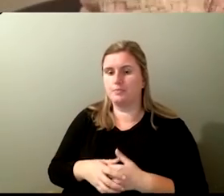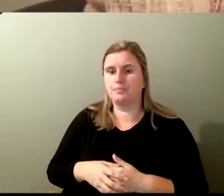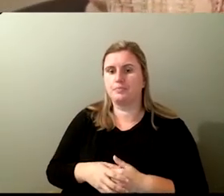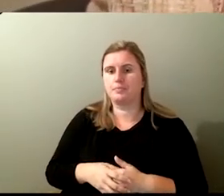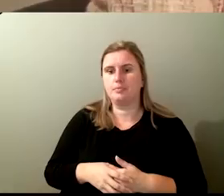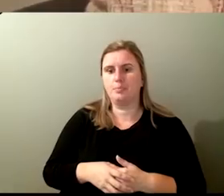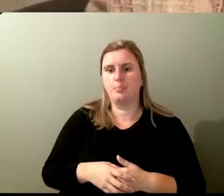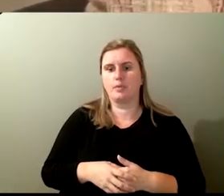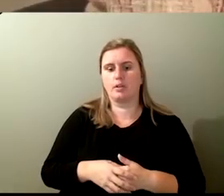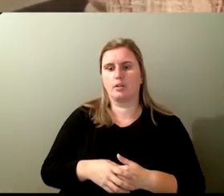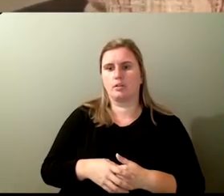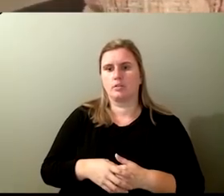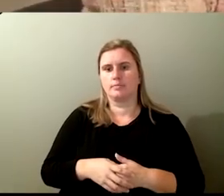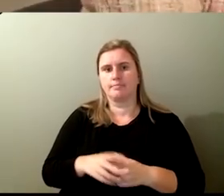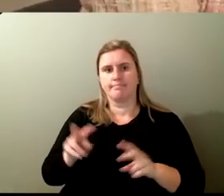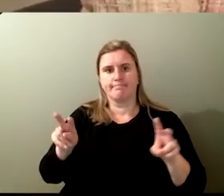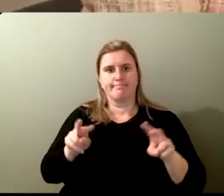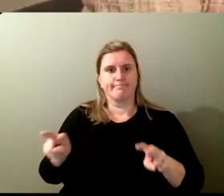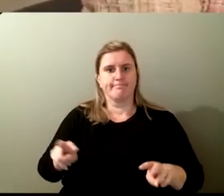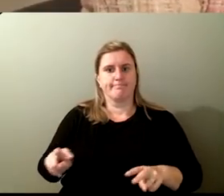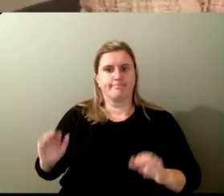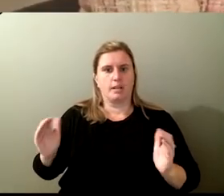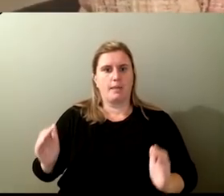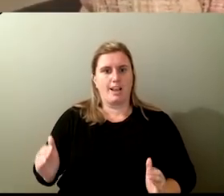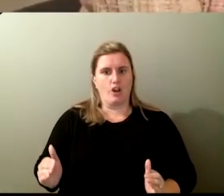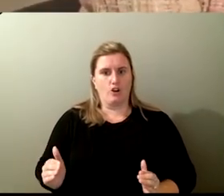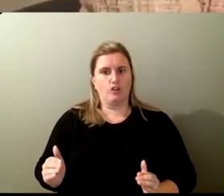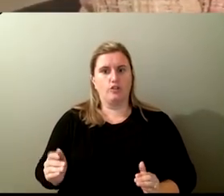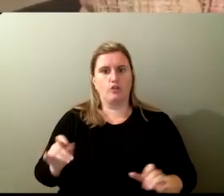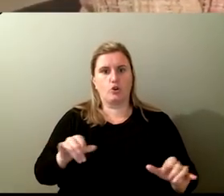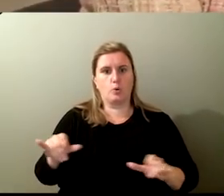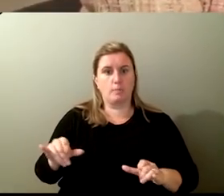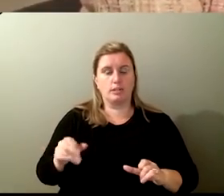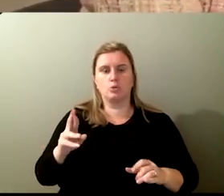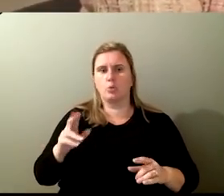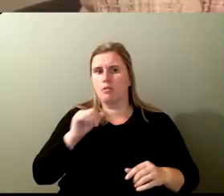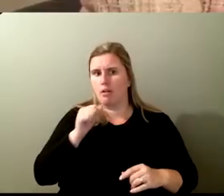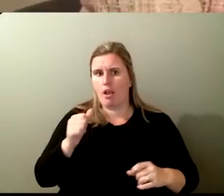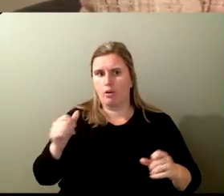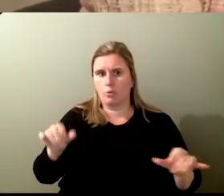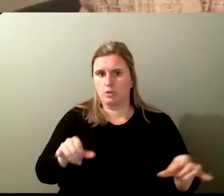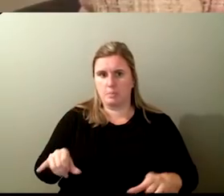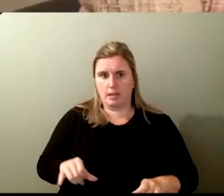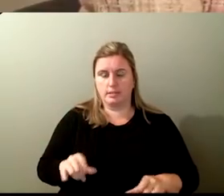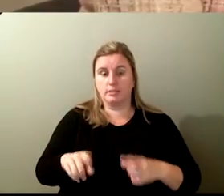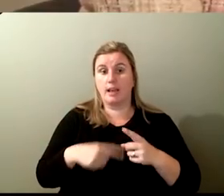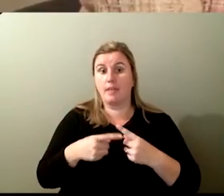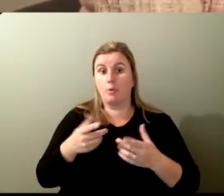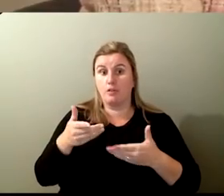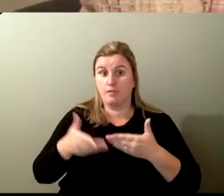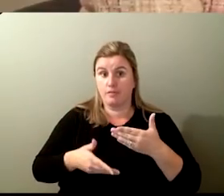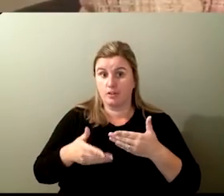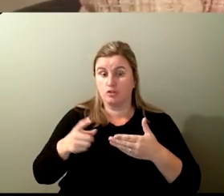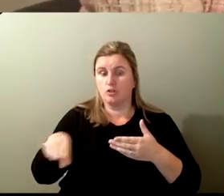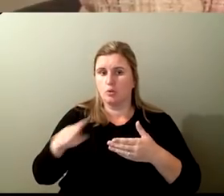and supervisor will compare the checklists for correspondence and non-correspondence. When they are finished, the supervisor